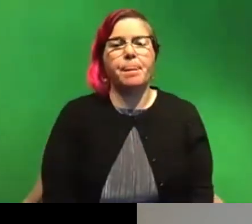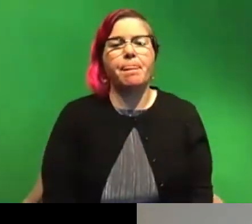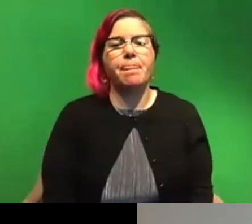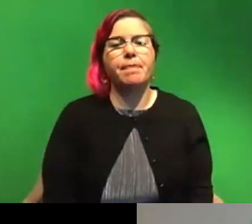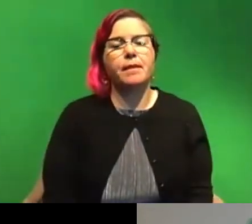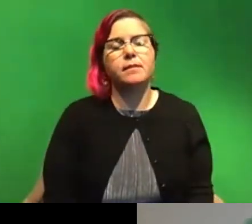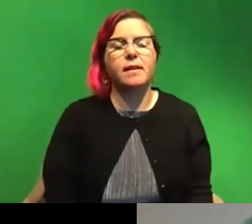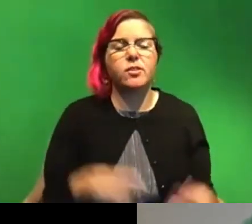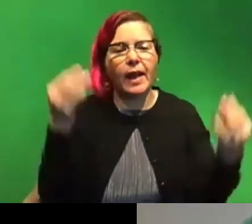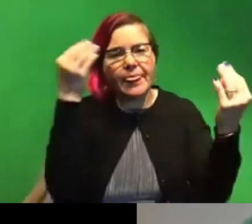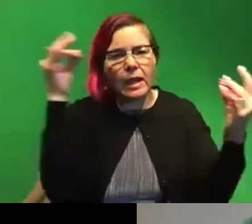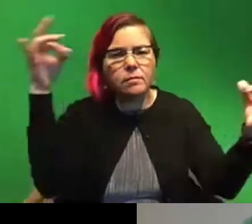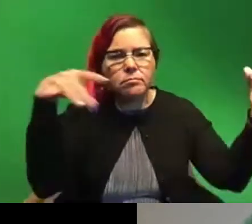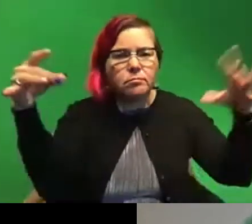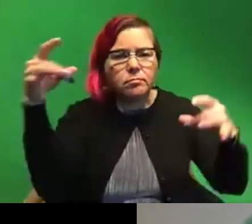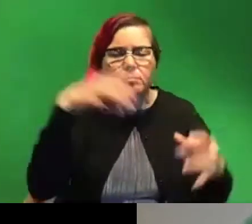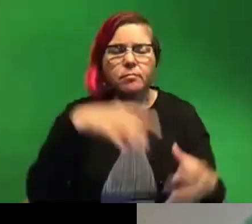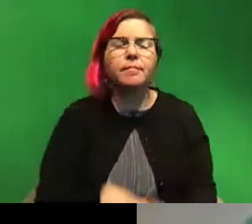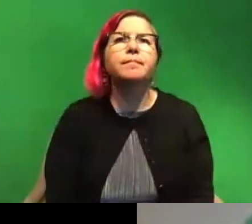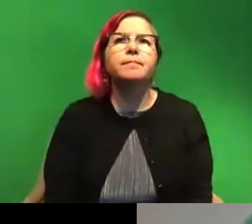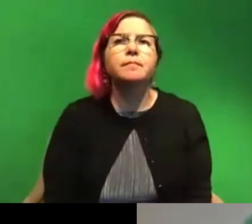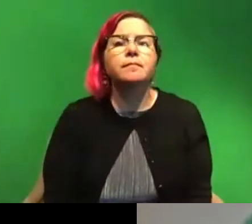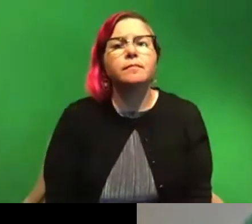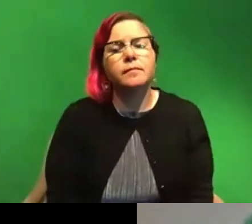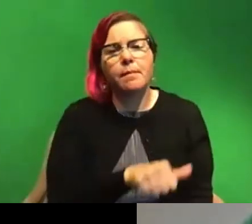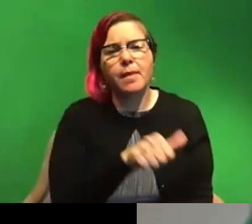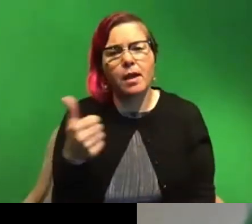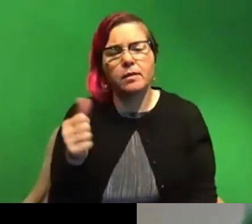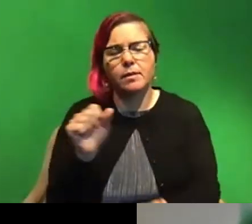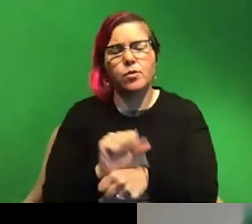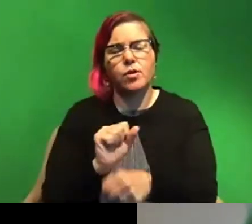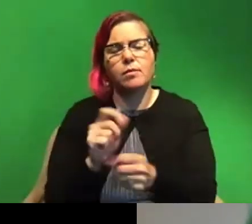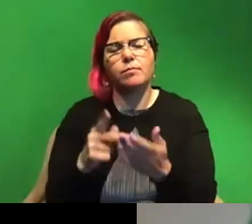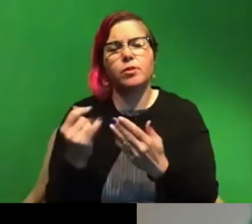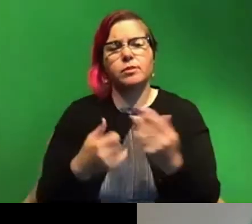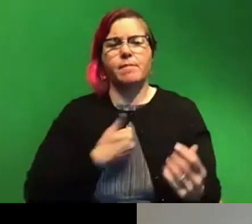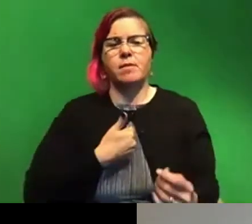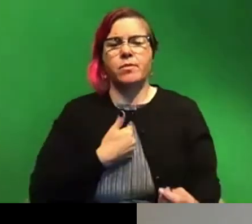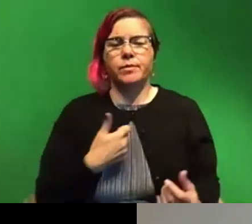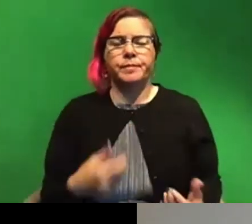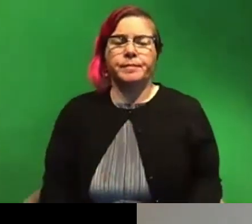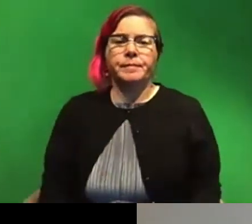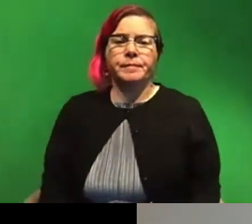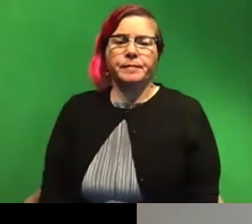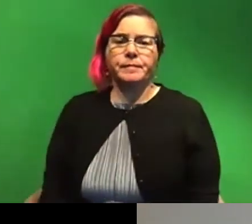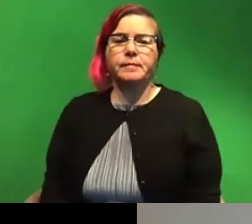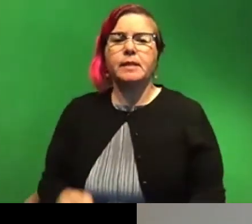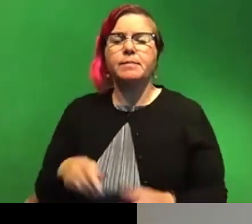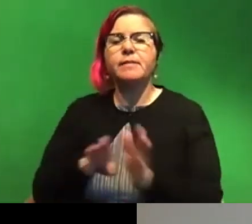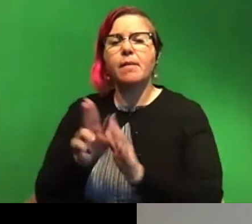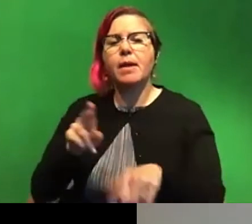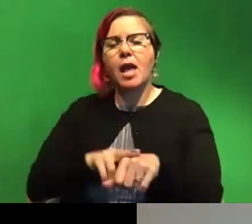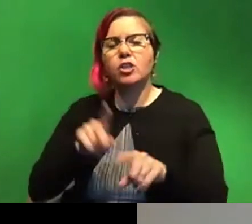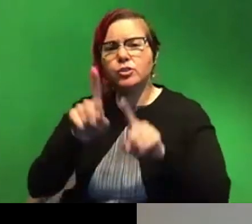think tank. Something else that I'm working on a project of my own is I'm developing a national survey to